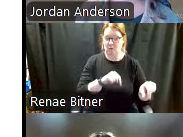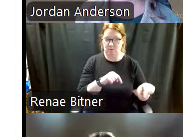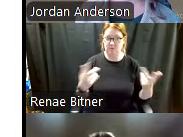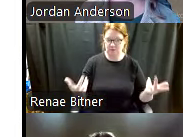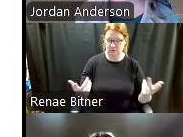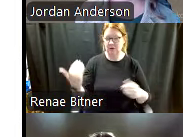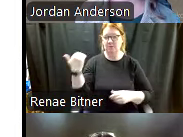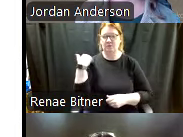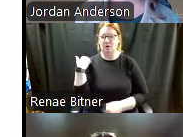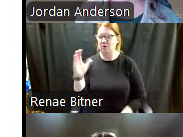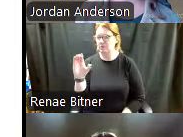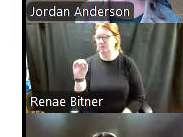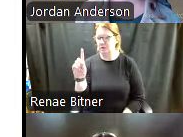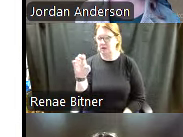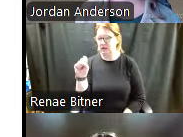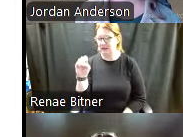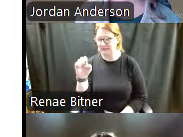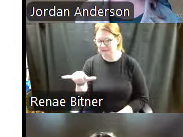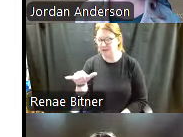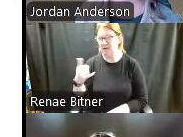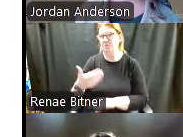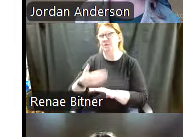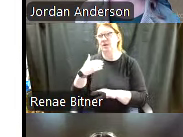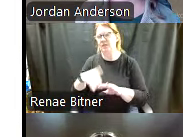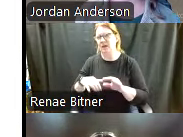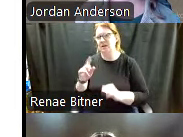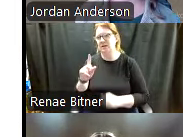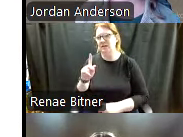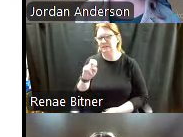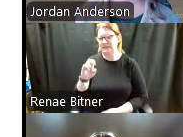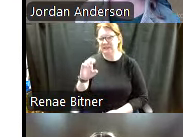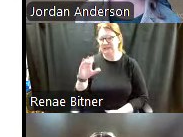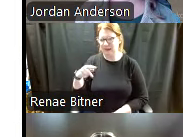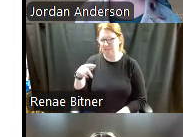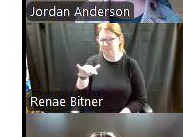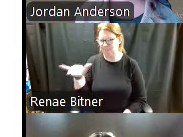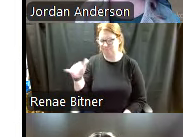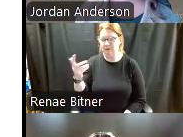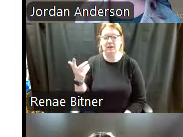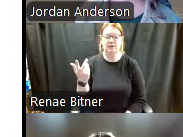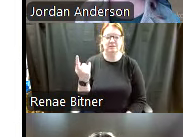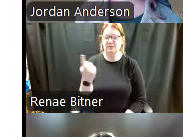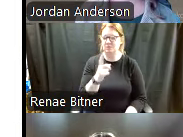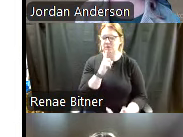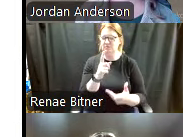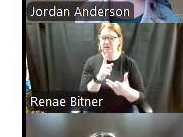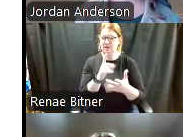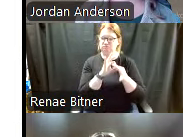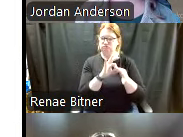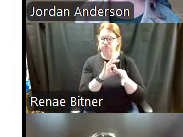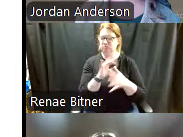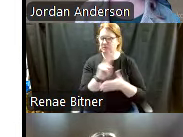was Odyssey, if anyone heard of that, and before that was NECAP. So we've had a long history of doing this with the University of Colorado,